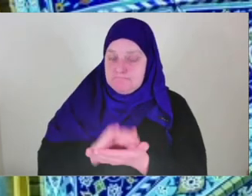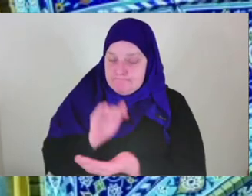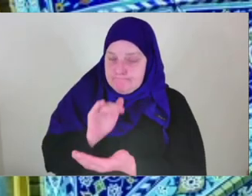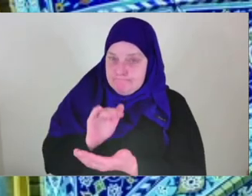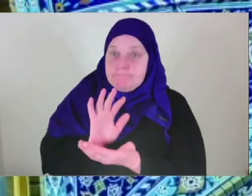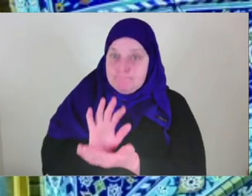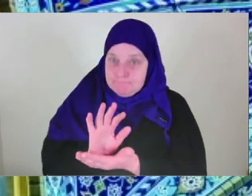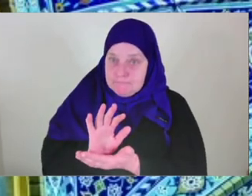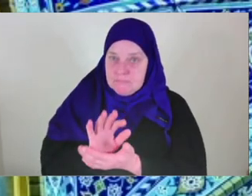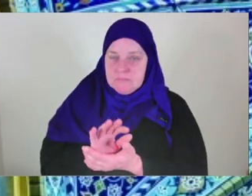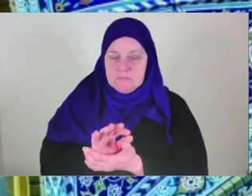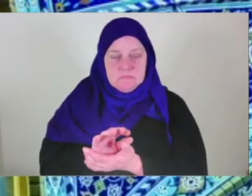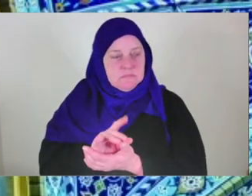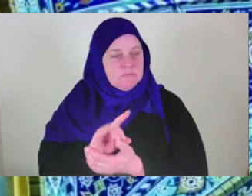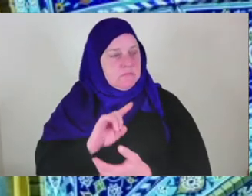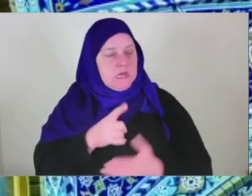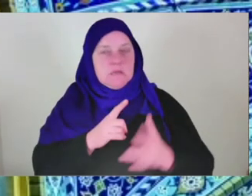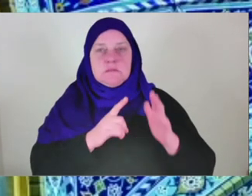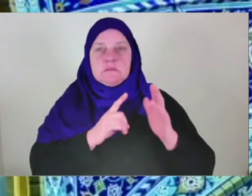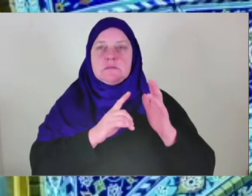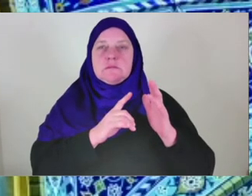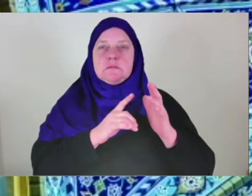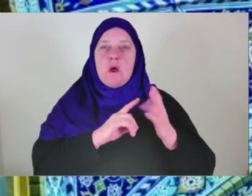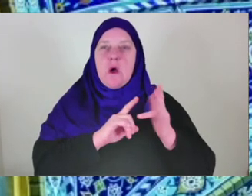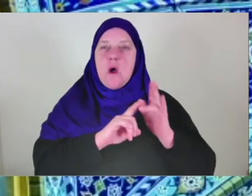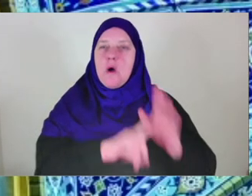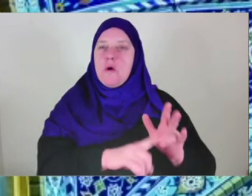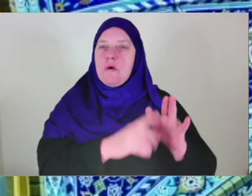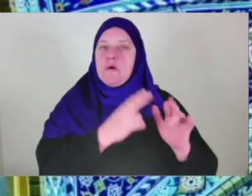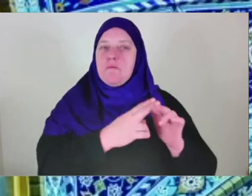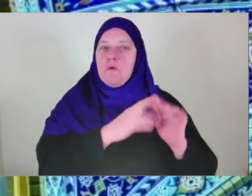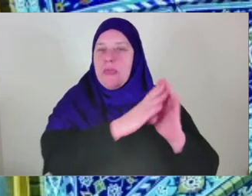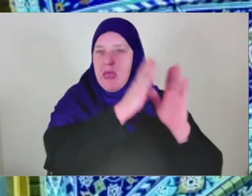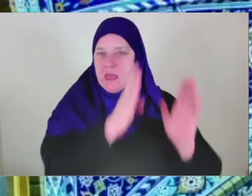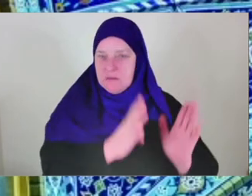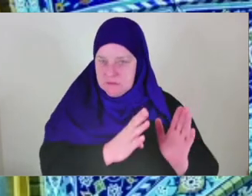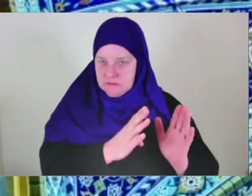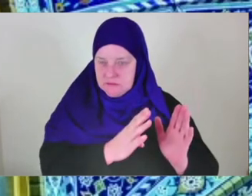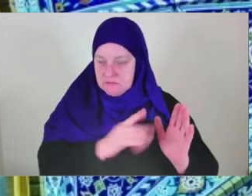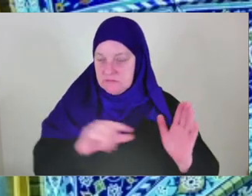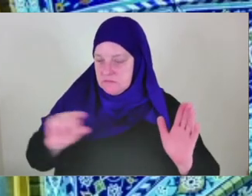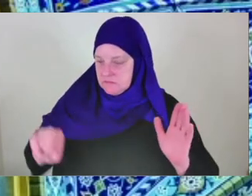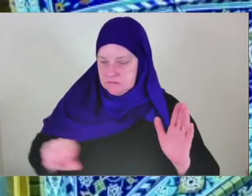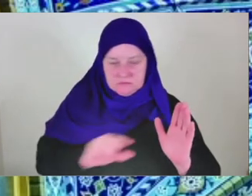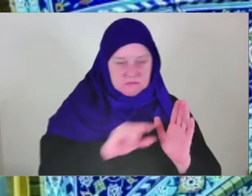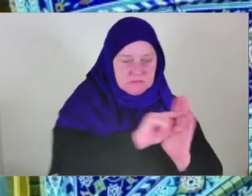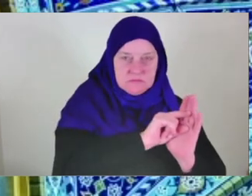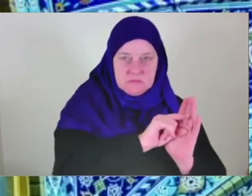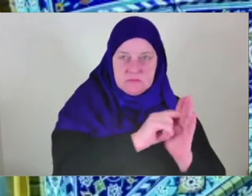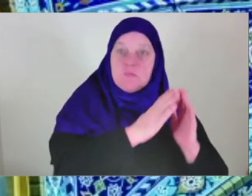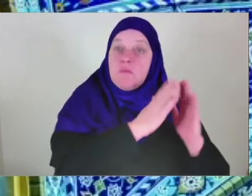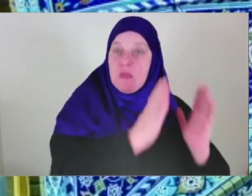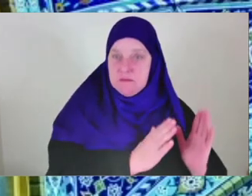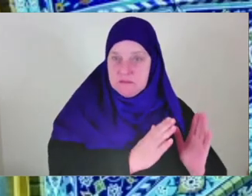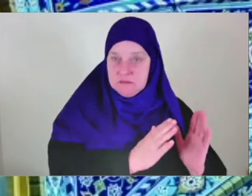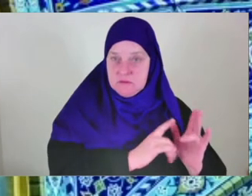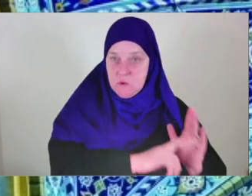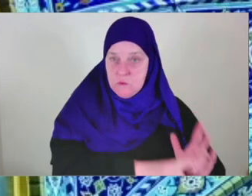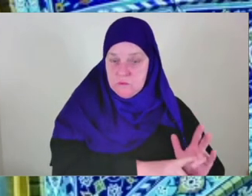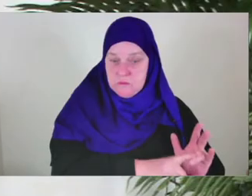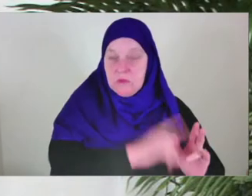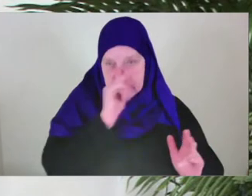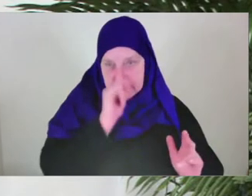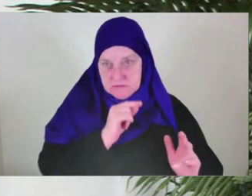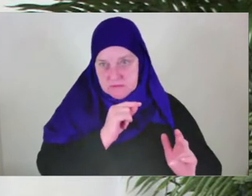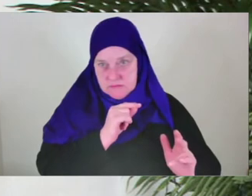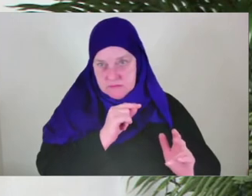said, to spend it on something else or just saving for the sake of saving, of course, there is still Khums due on it. Sam, thank you very much. I'm